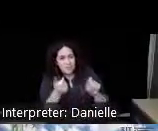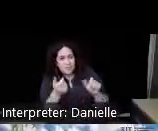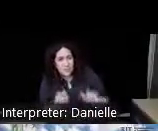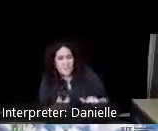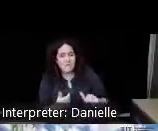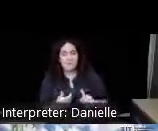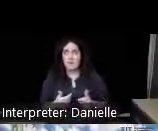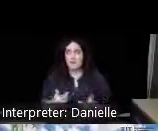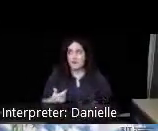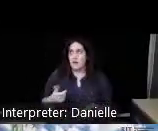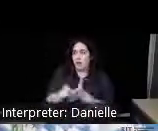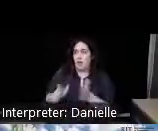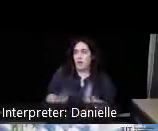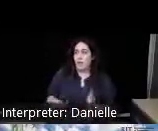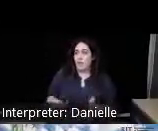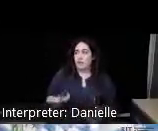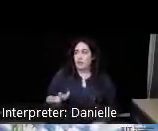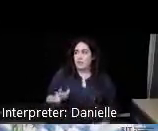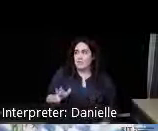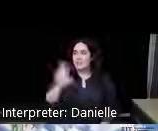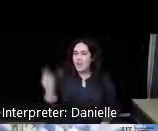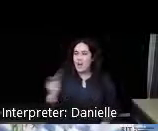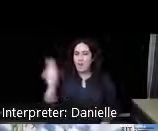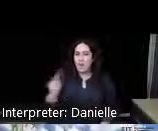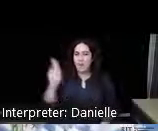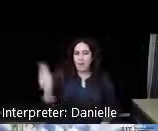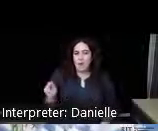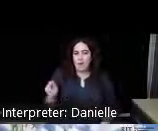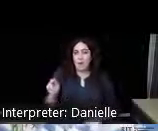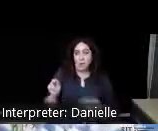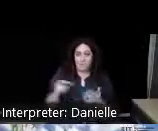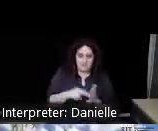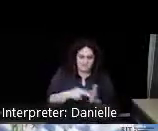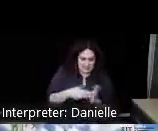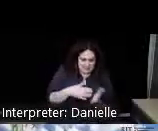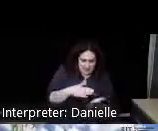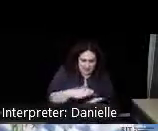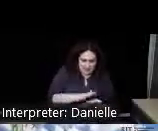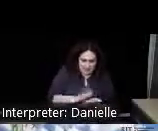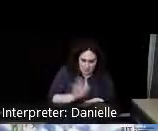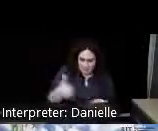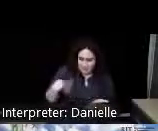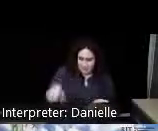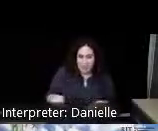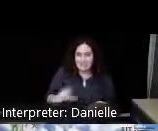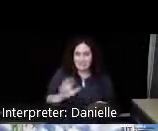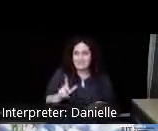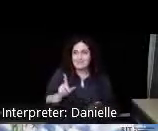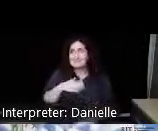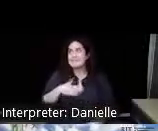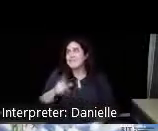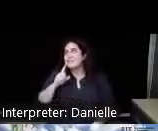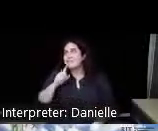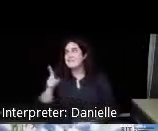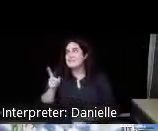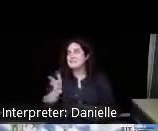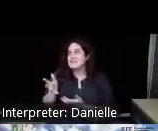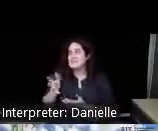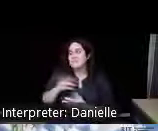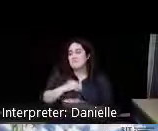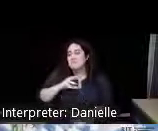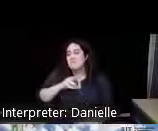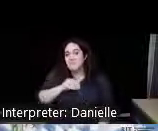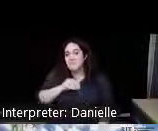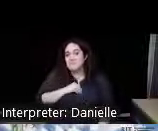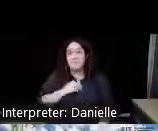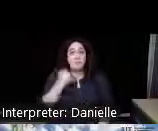don't really want to upset reviewers at the risk of their paper being rejected, especially if they're academics early in their career